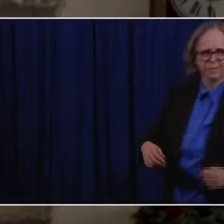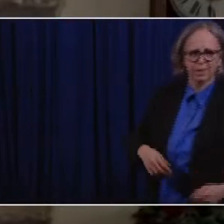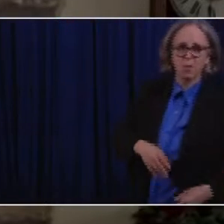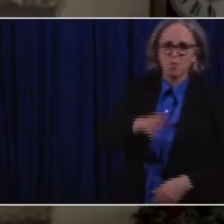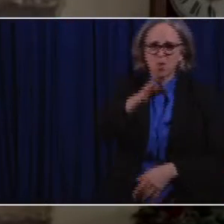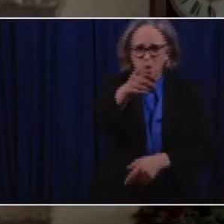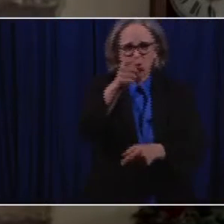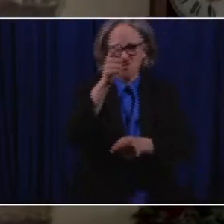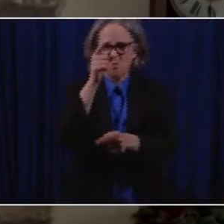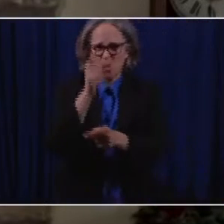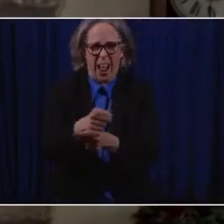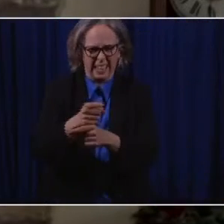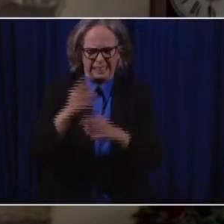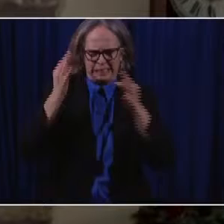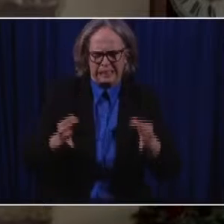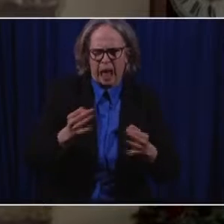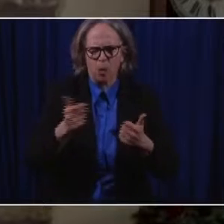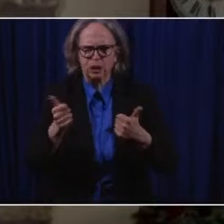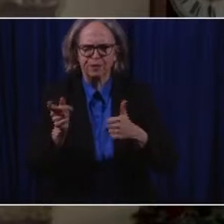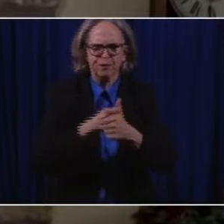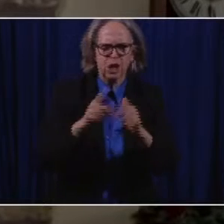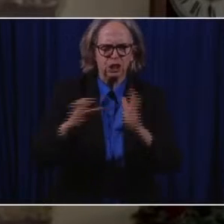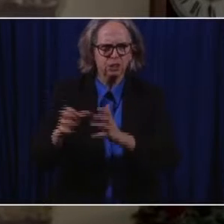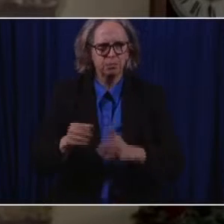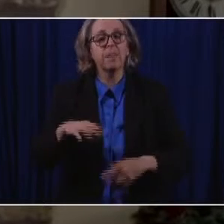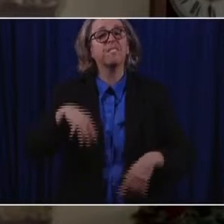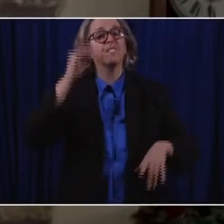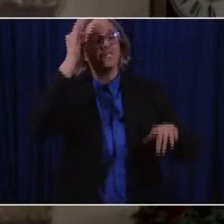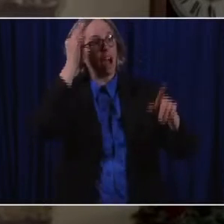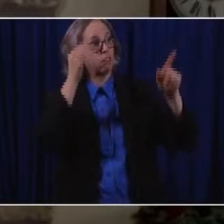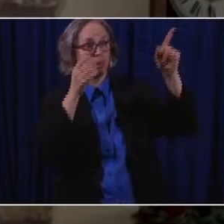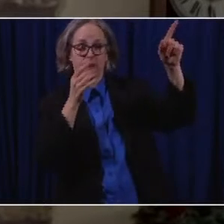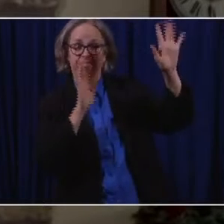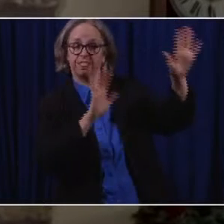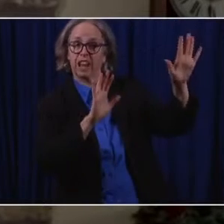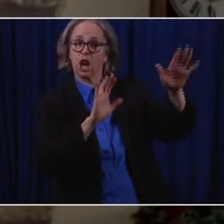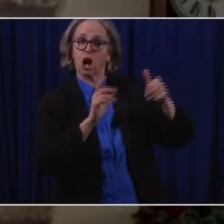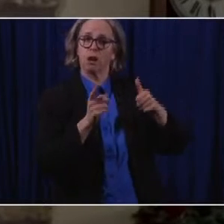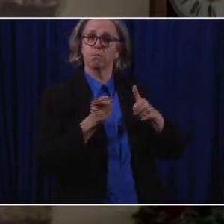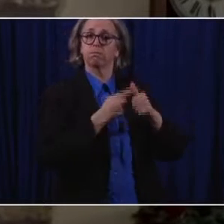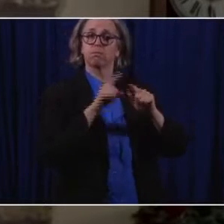we had from the federal government was that the day that the